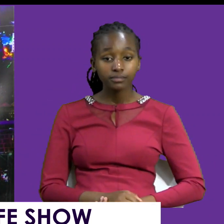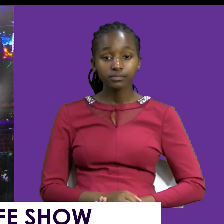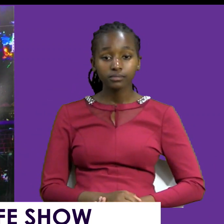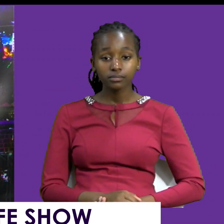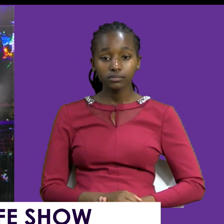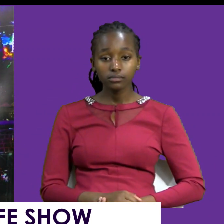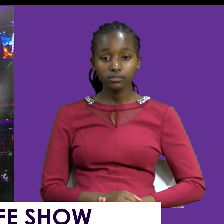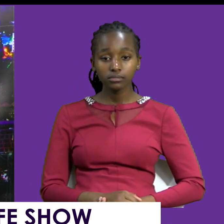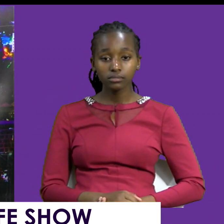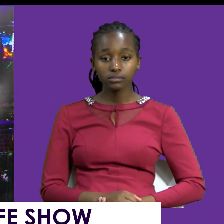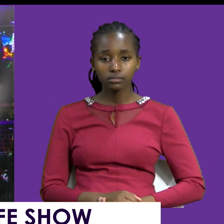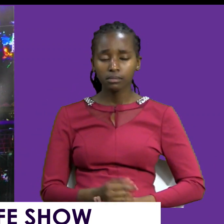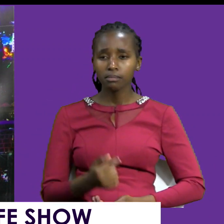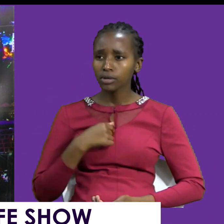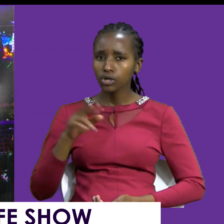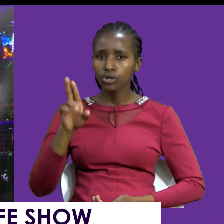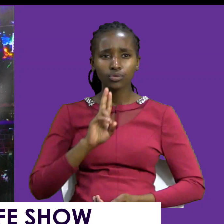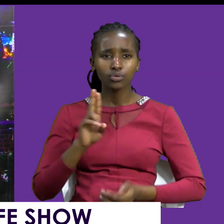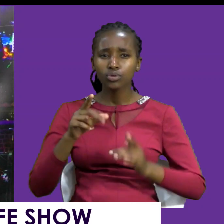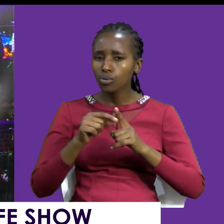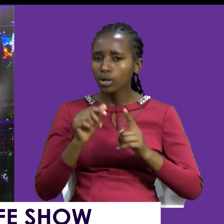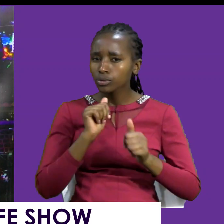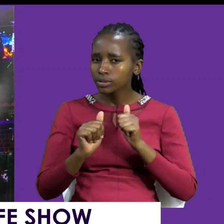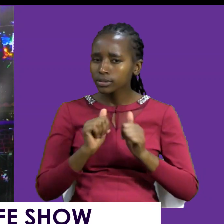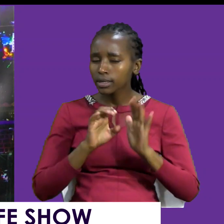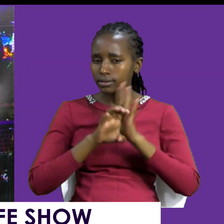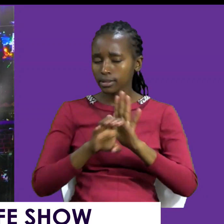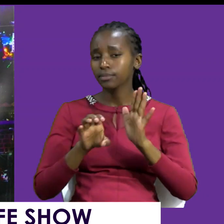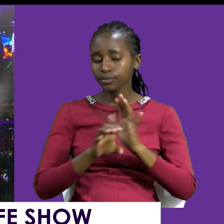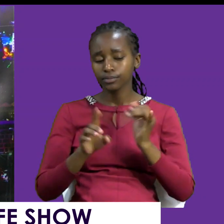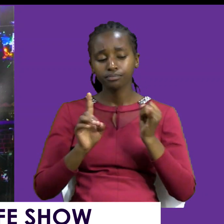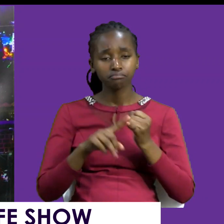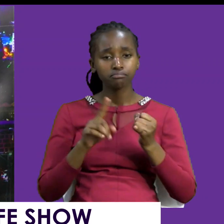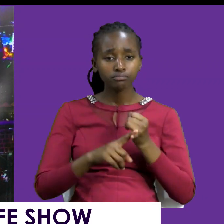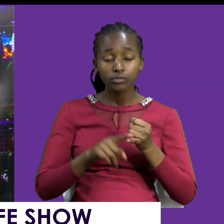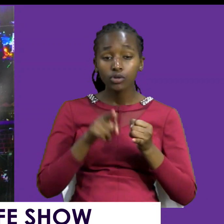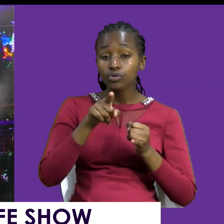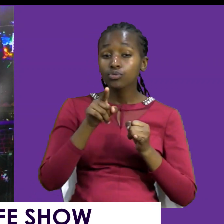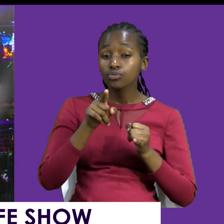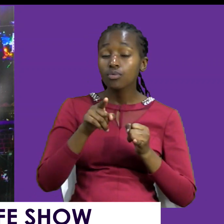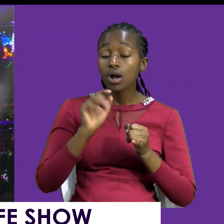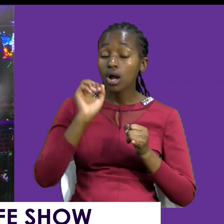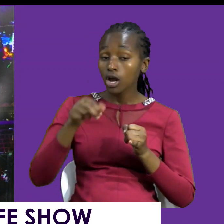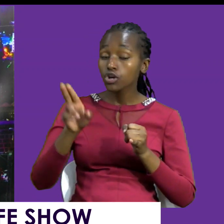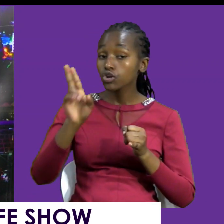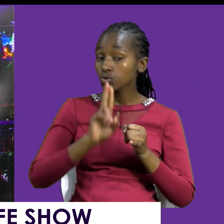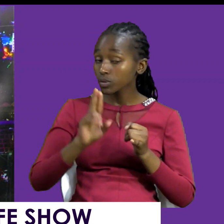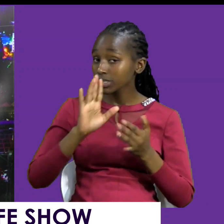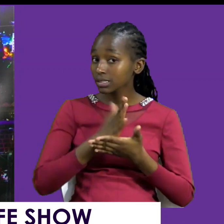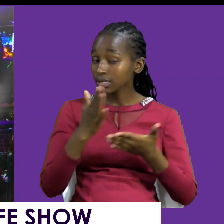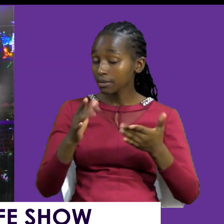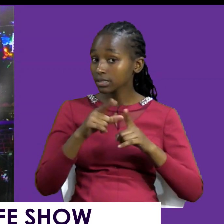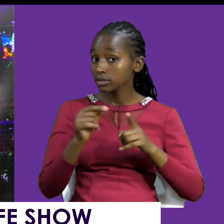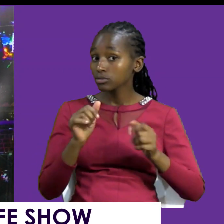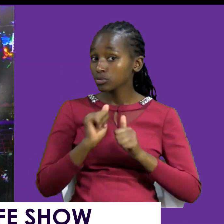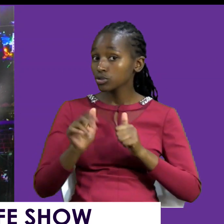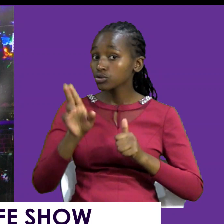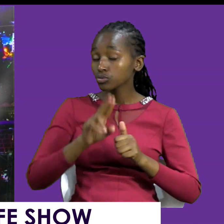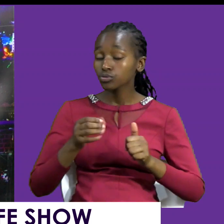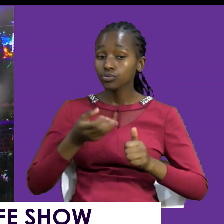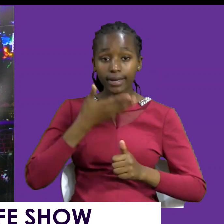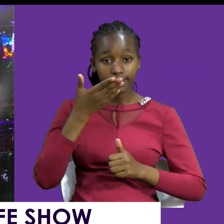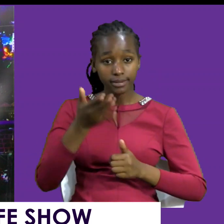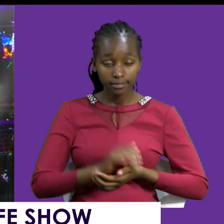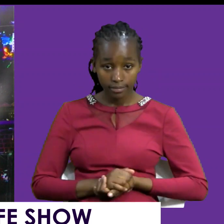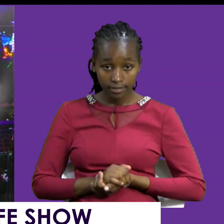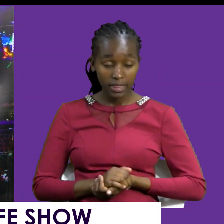What words can I use? I'll give you an example of a statement that you may use to answer, just an example.